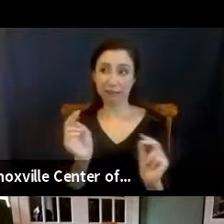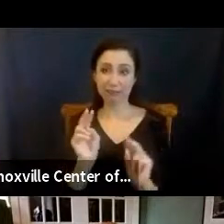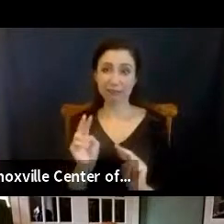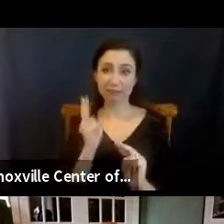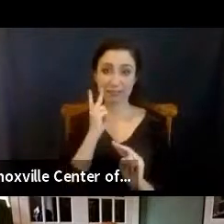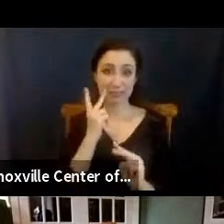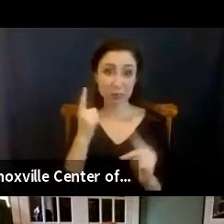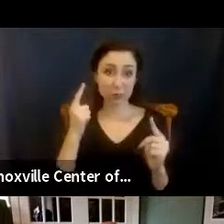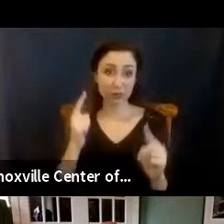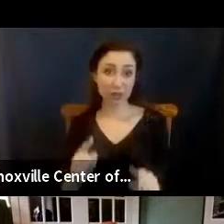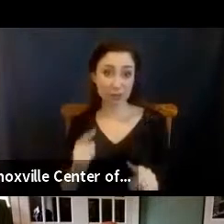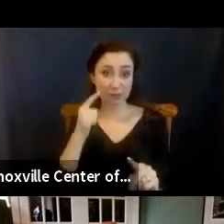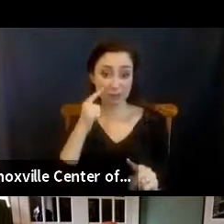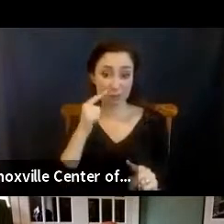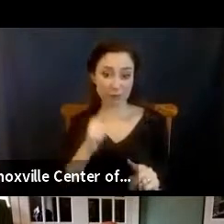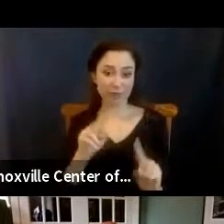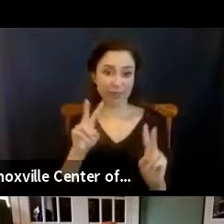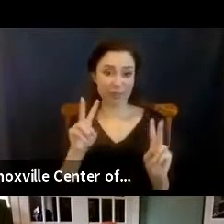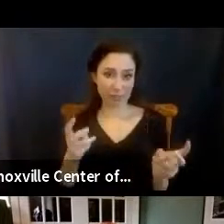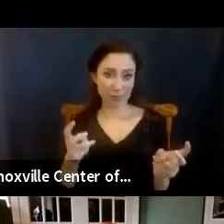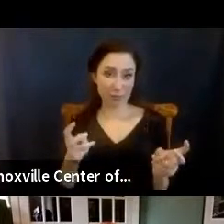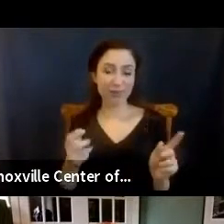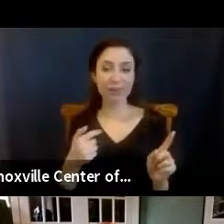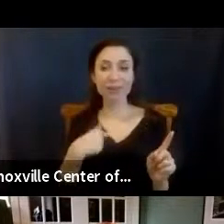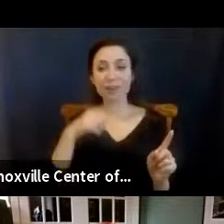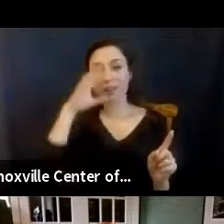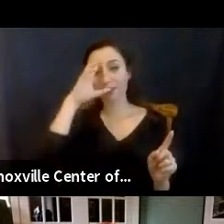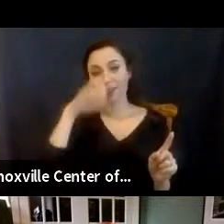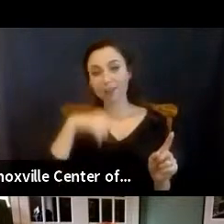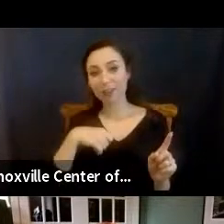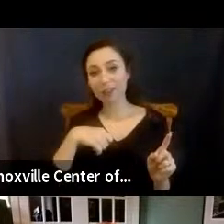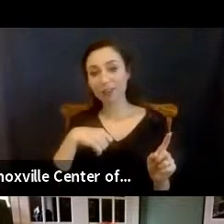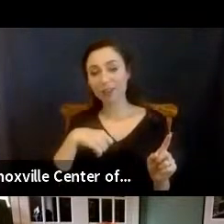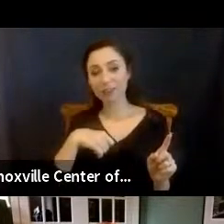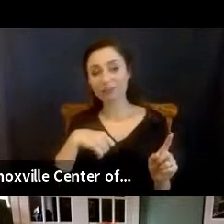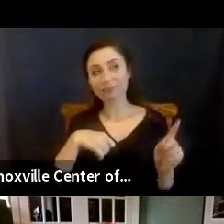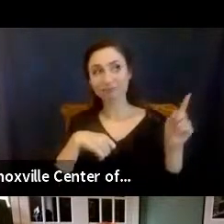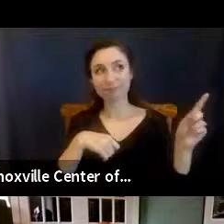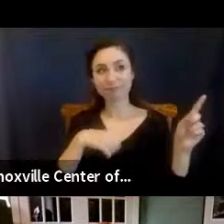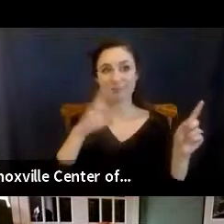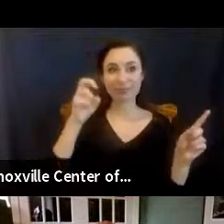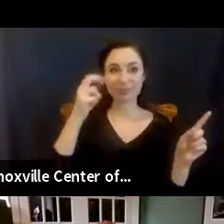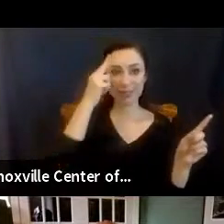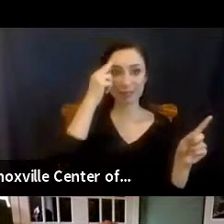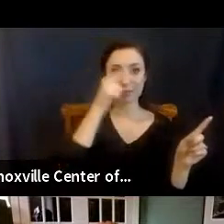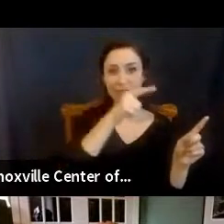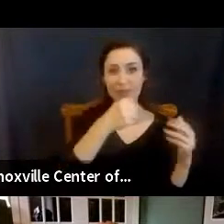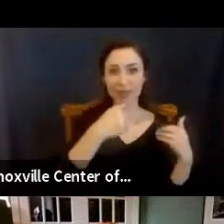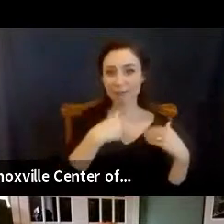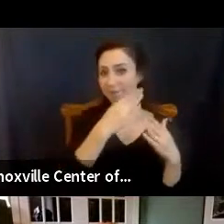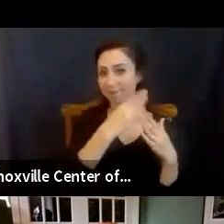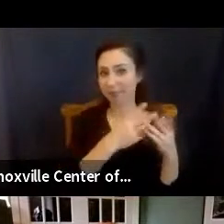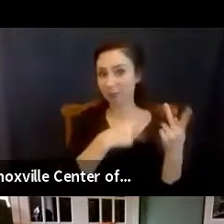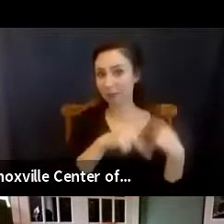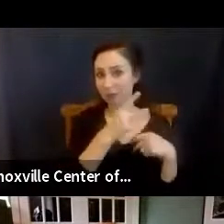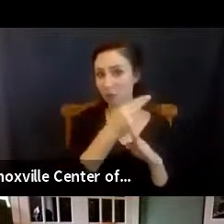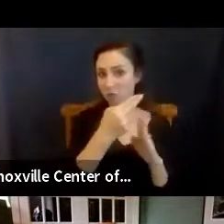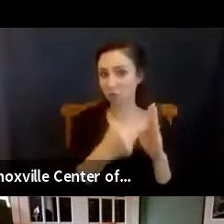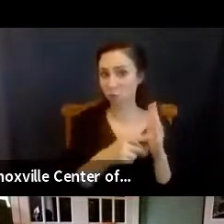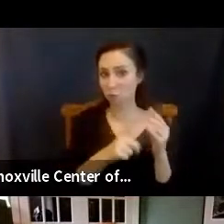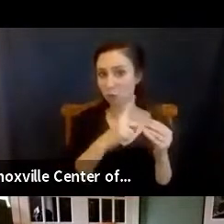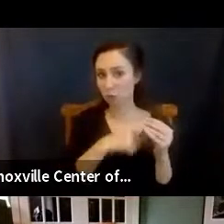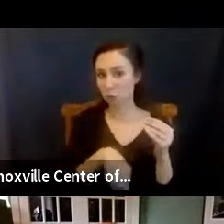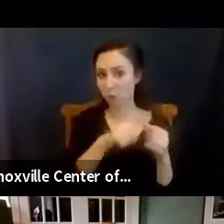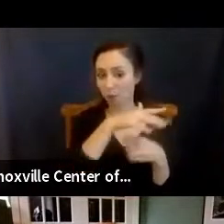topic, then, I guess there is a precedent in Nashville for some sort of geographic precedence. Then if UT